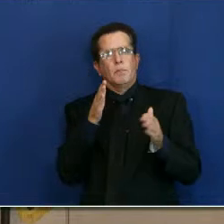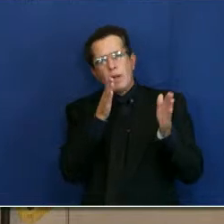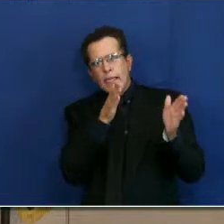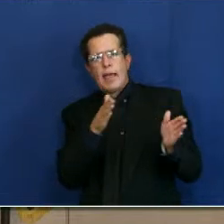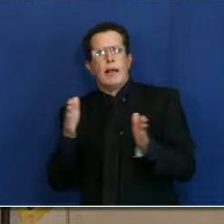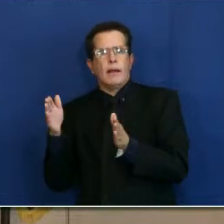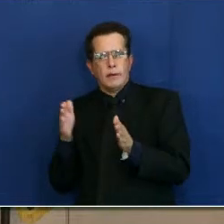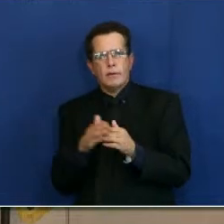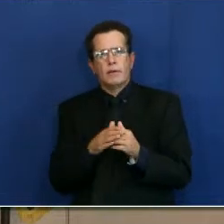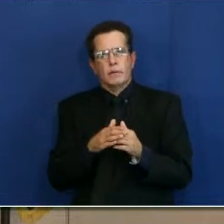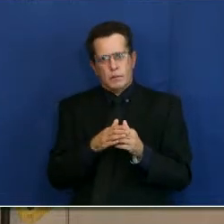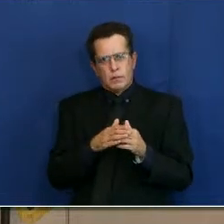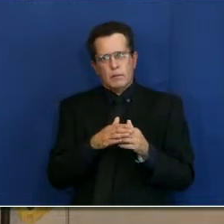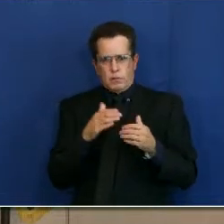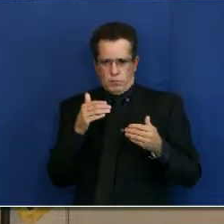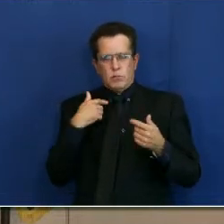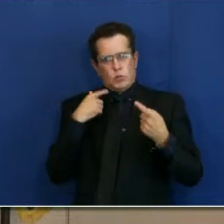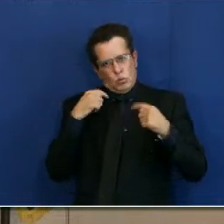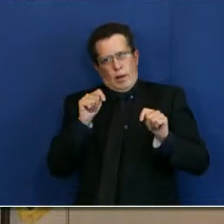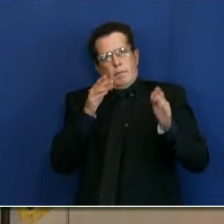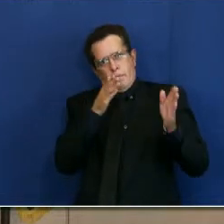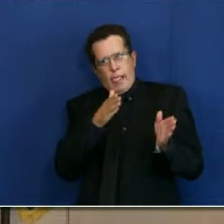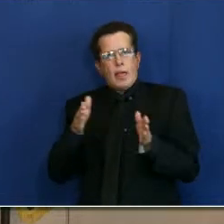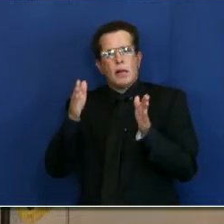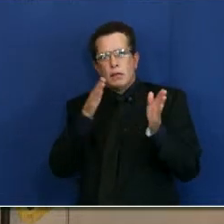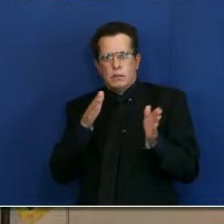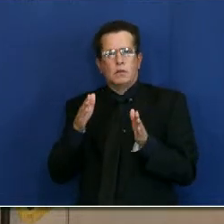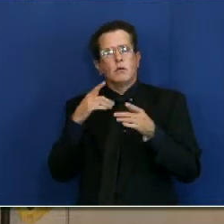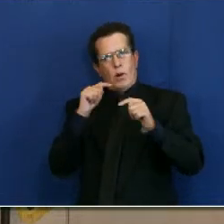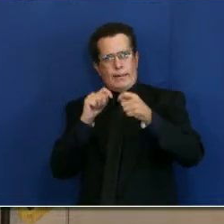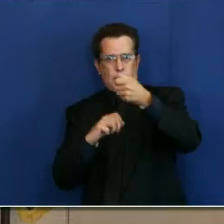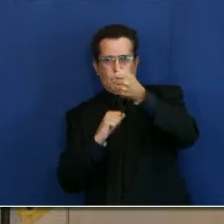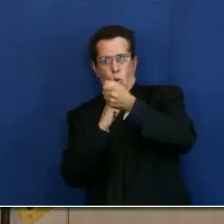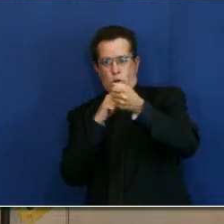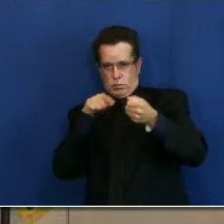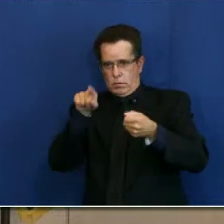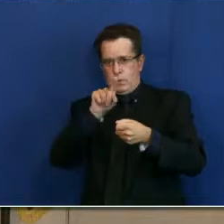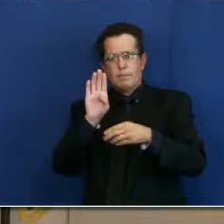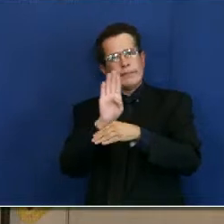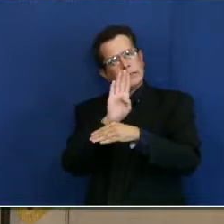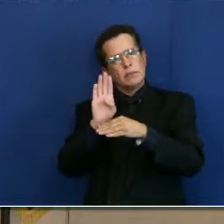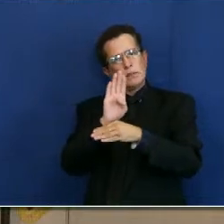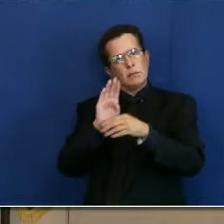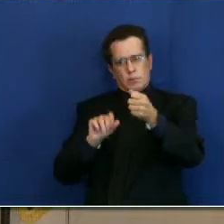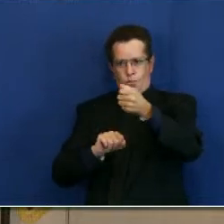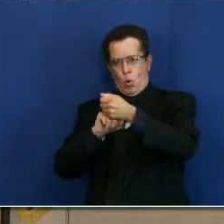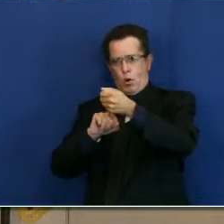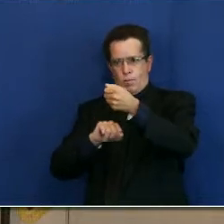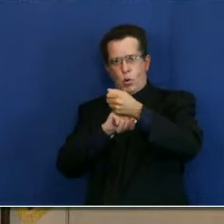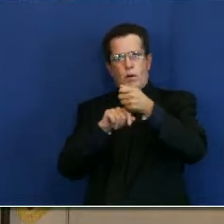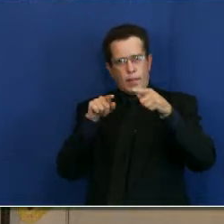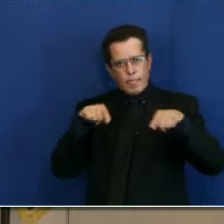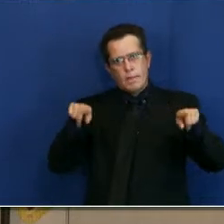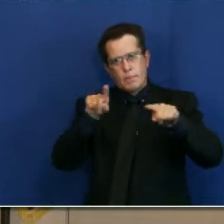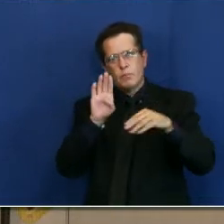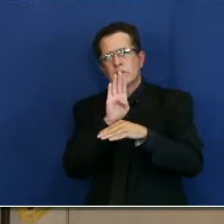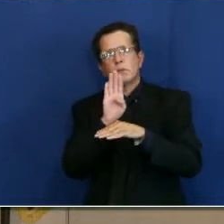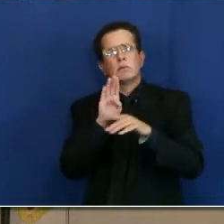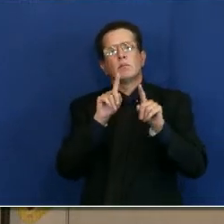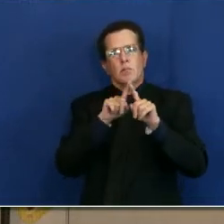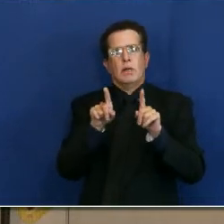and thoughtful process that supports the businesses, but also maintains